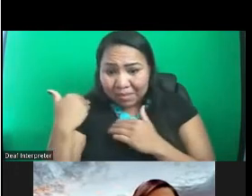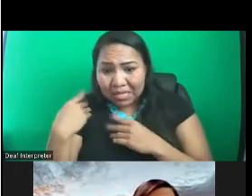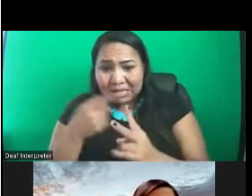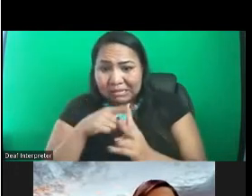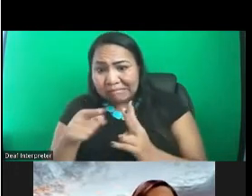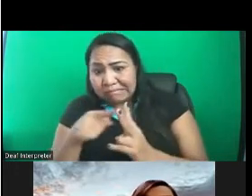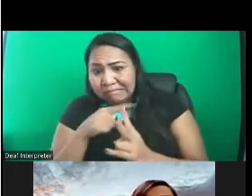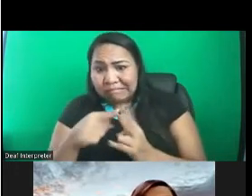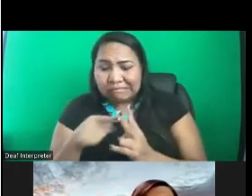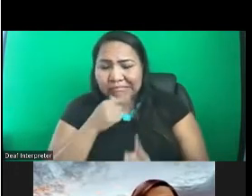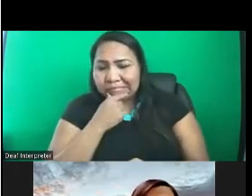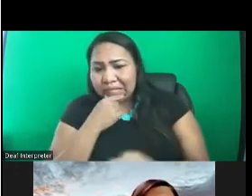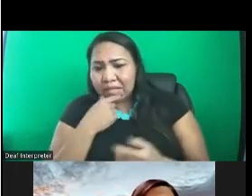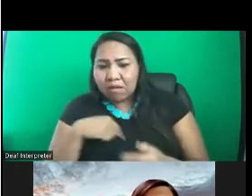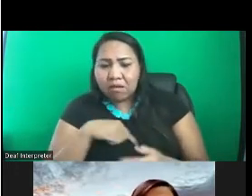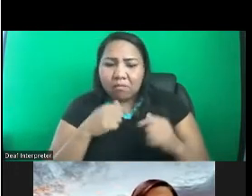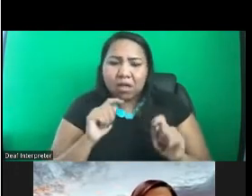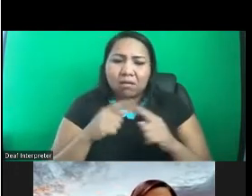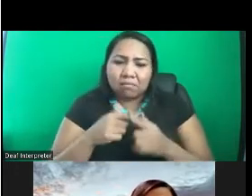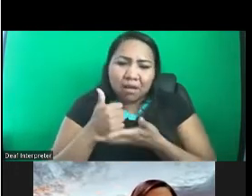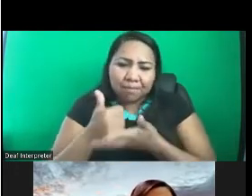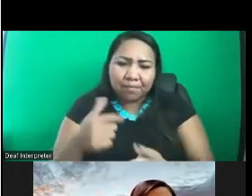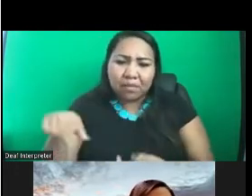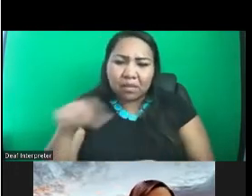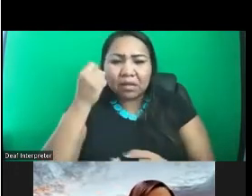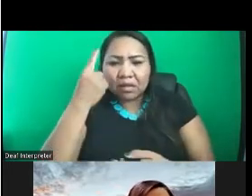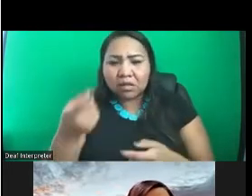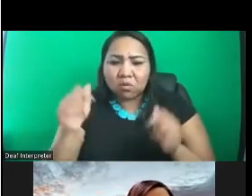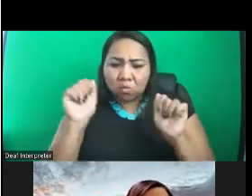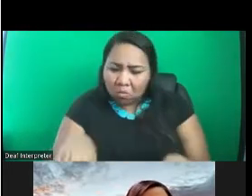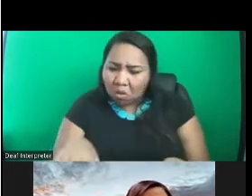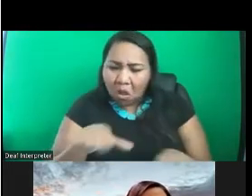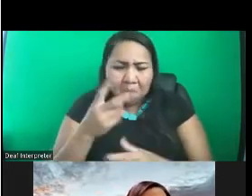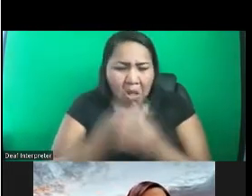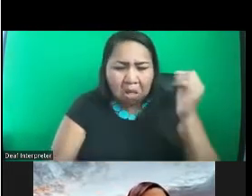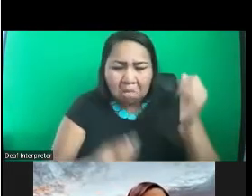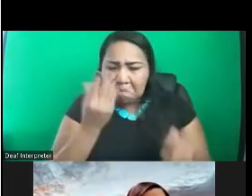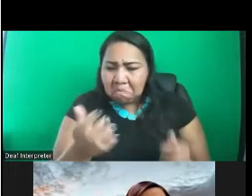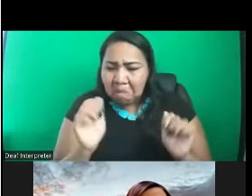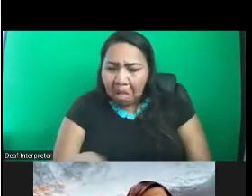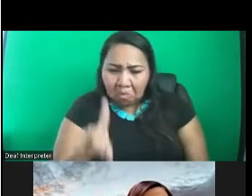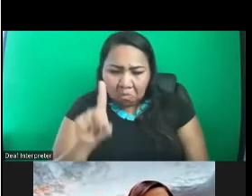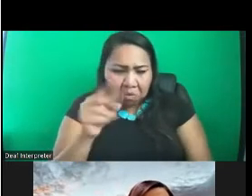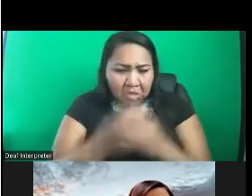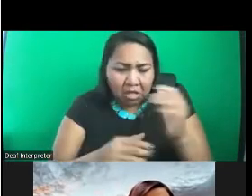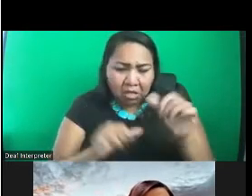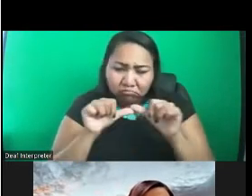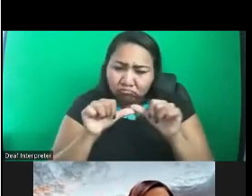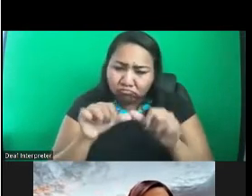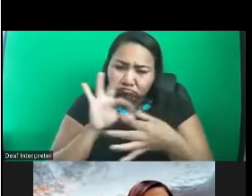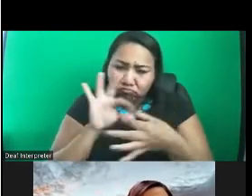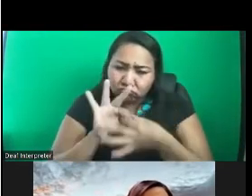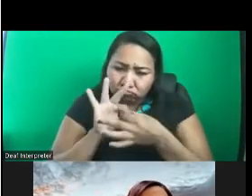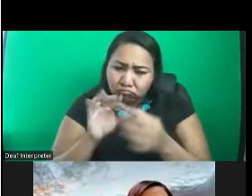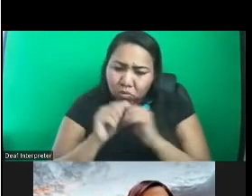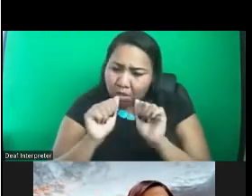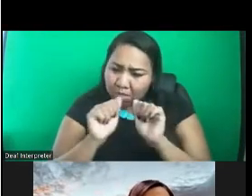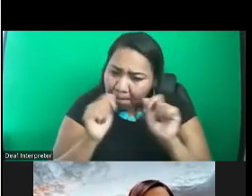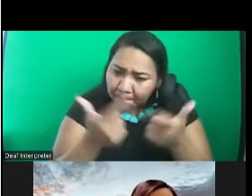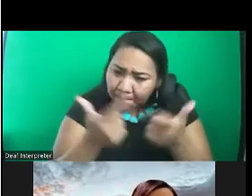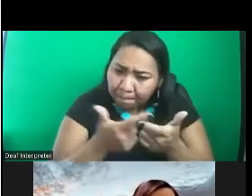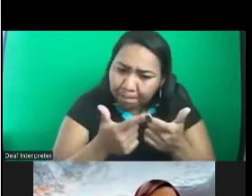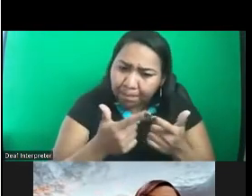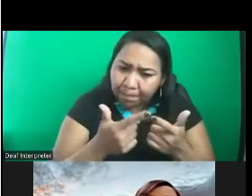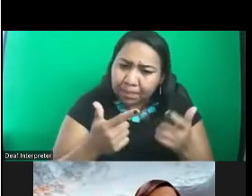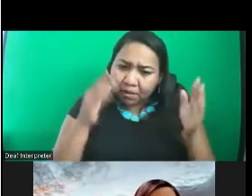them understand they can do both. They can still maintain ties and have that sense of commitment to their culture,